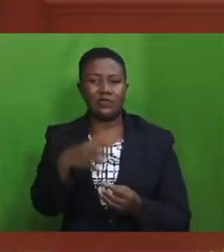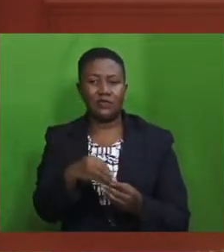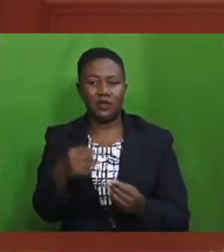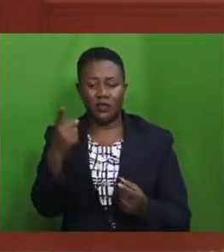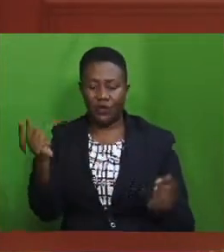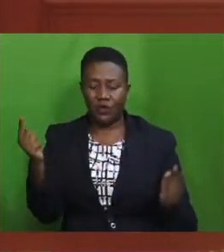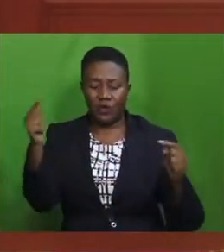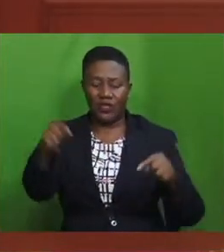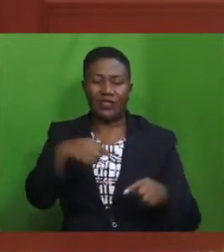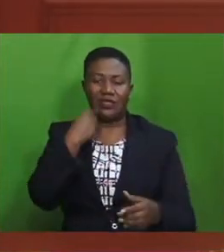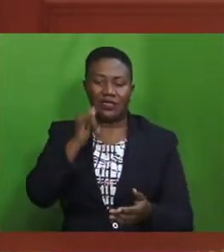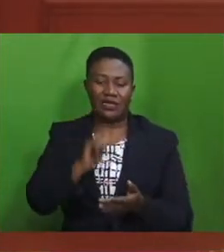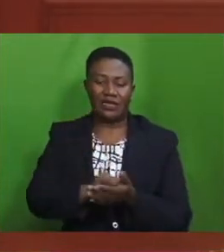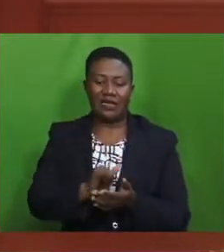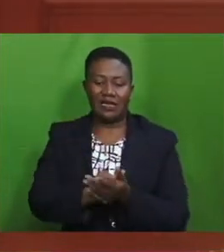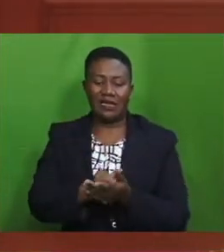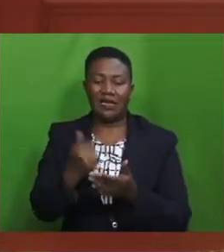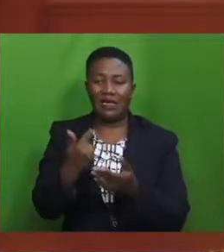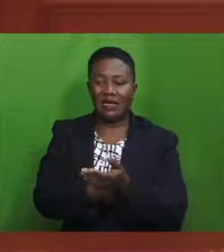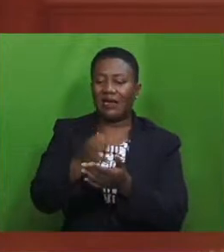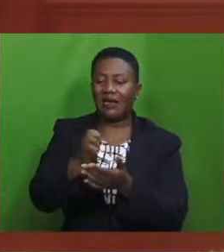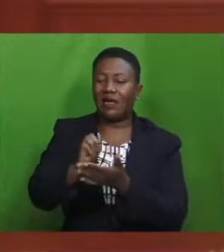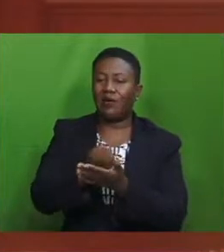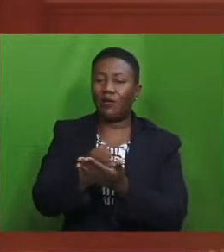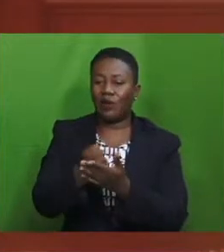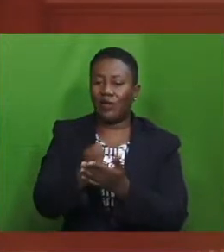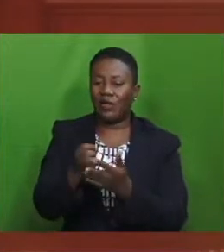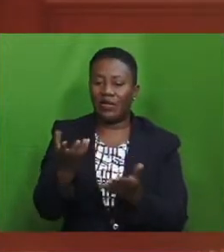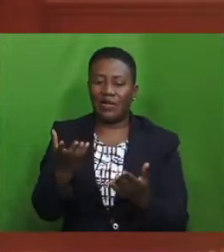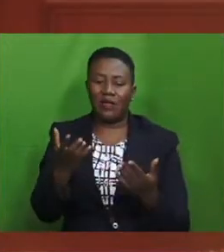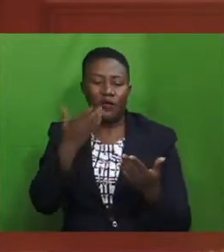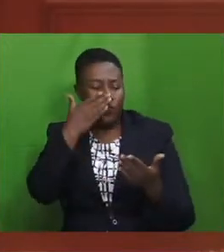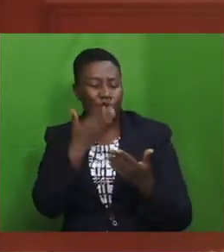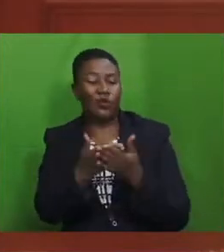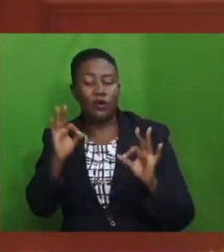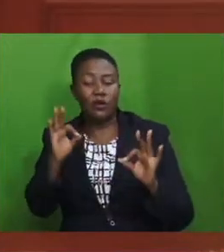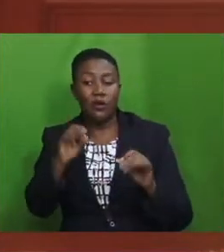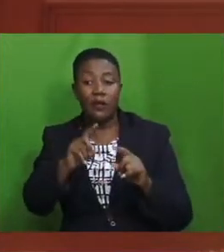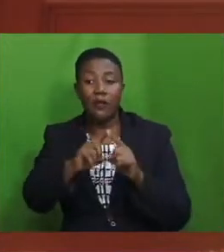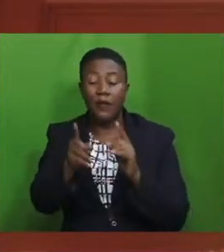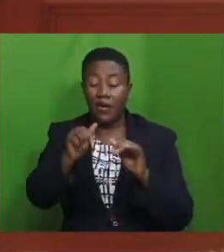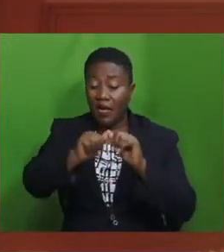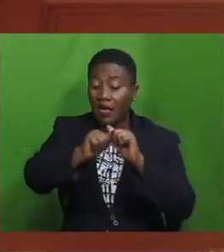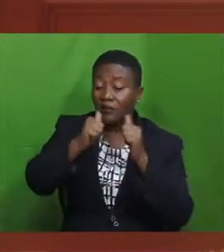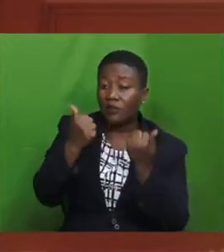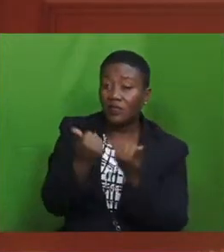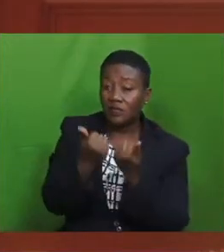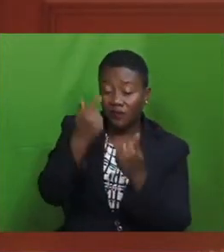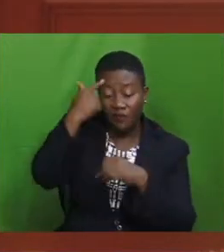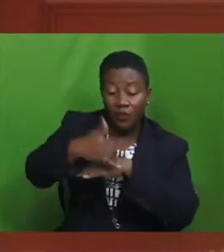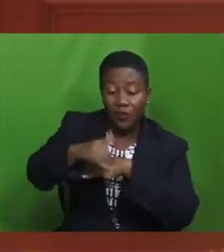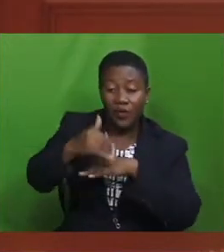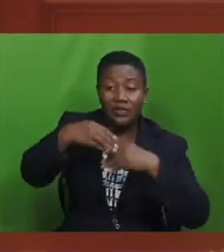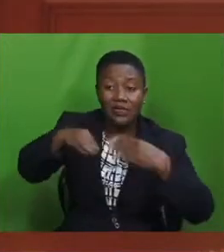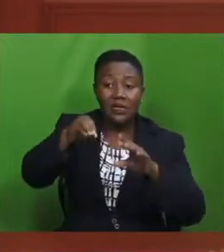that the economy is doing well. Even Bread Sellers Association in Kumasi have increased. Have